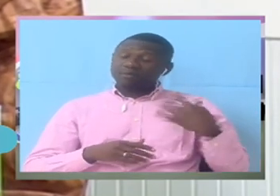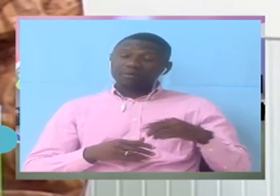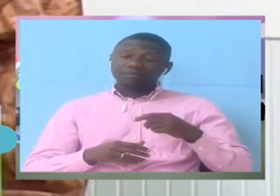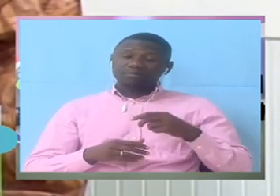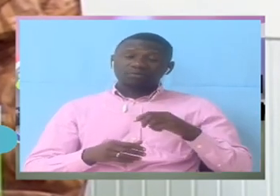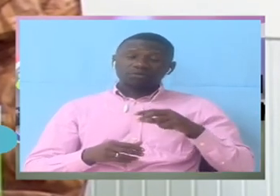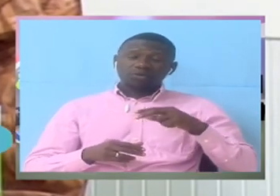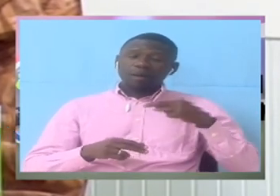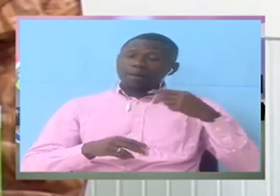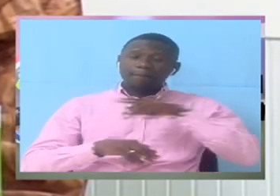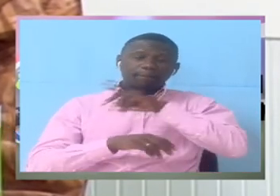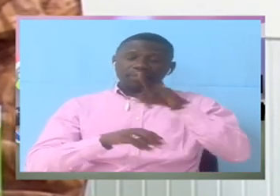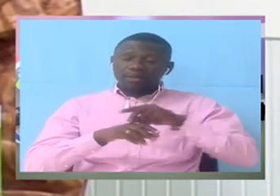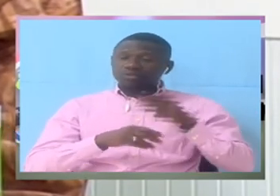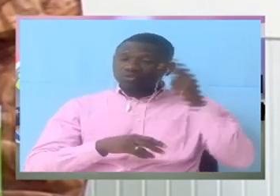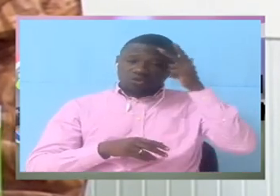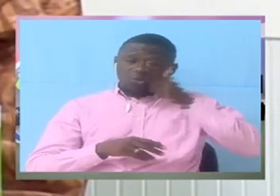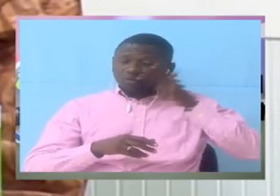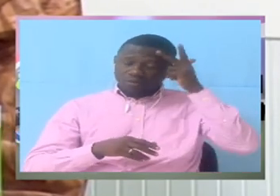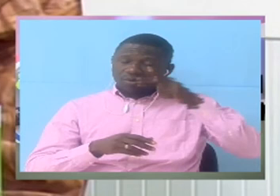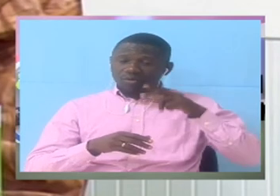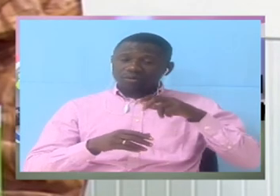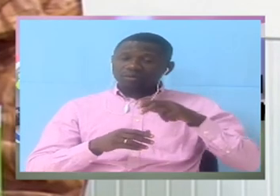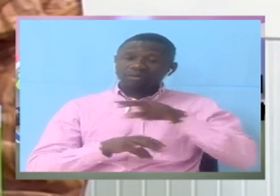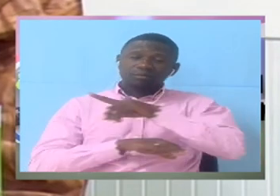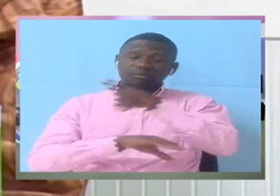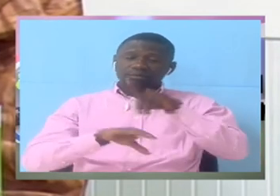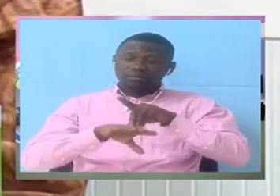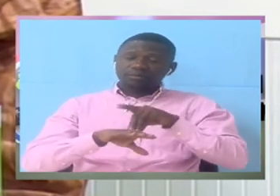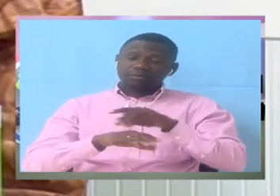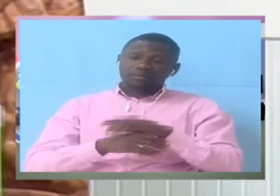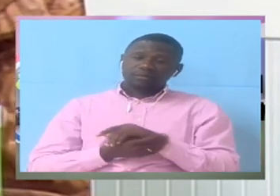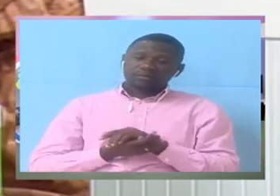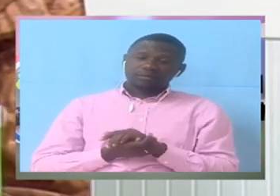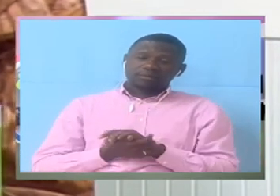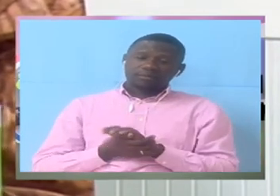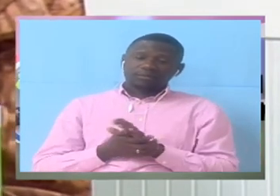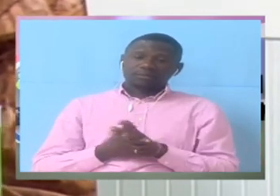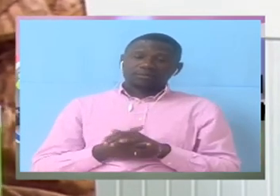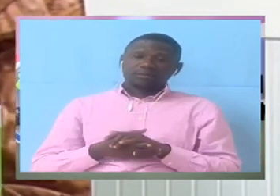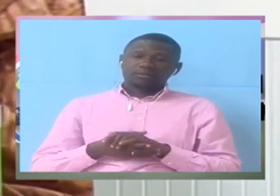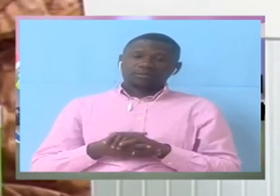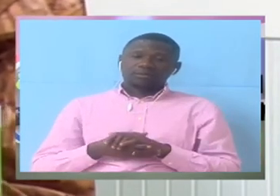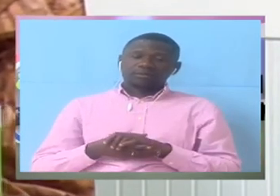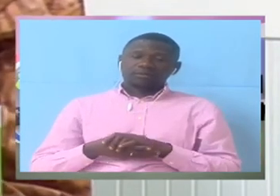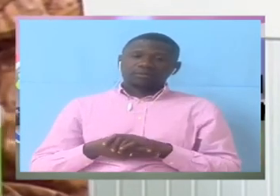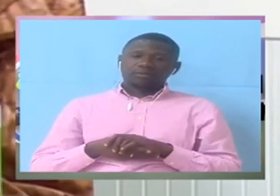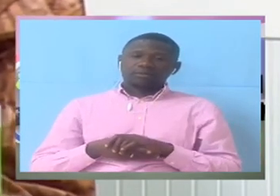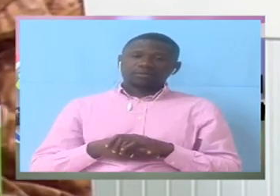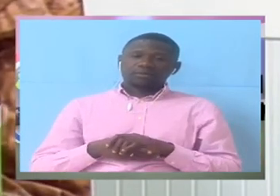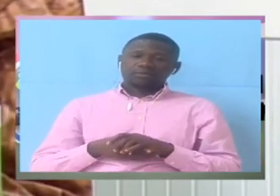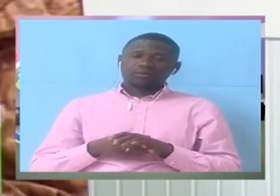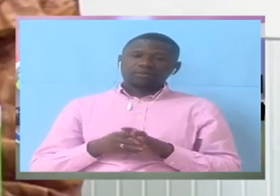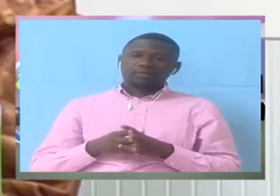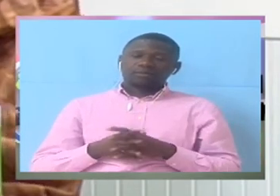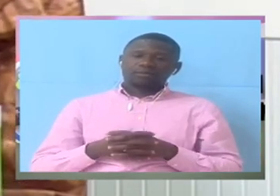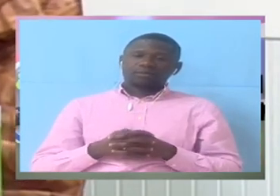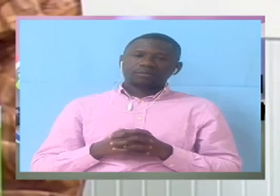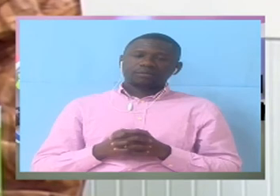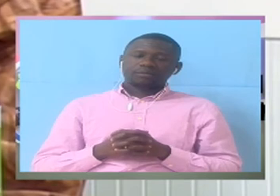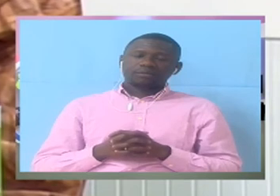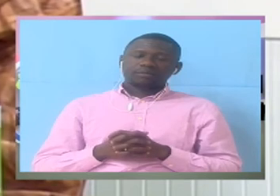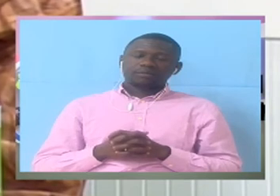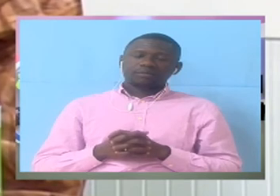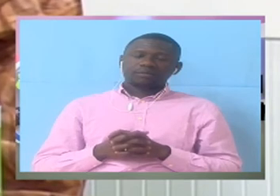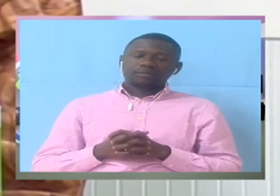They took us there. Expensive or extensive? No, I buy coming a buying of Fenketa